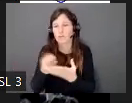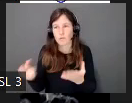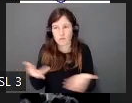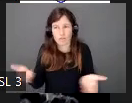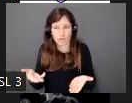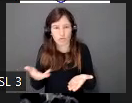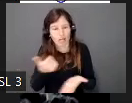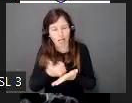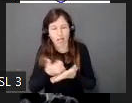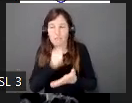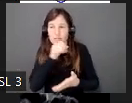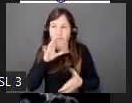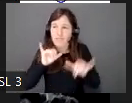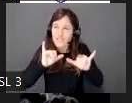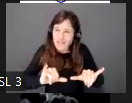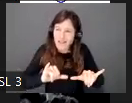their homes.